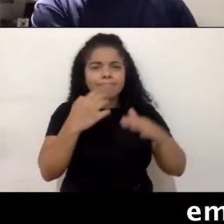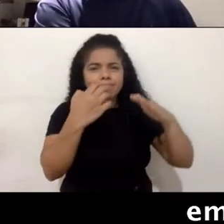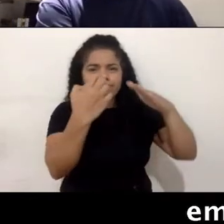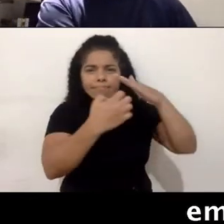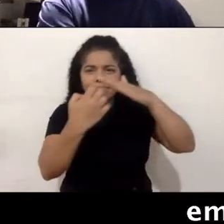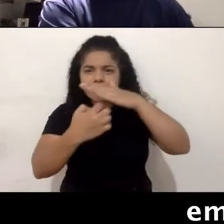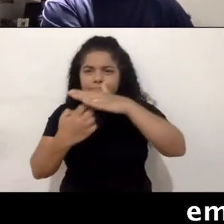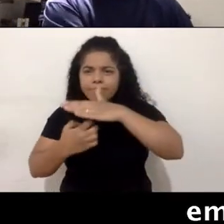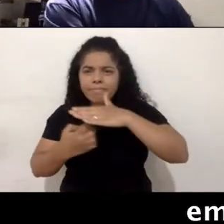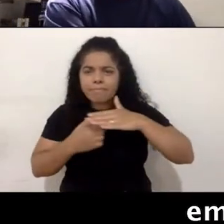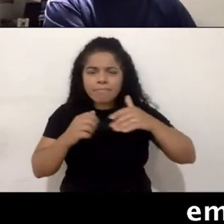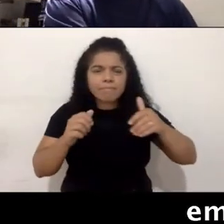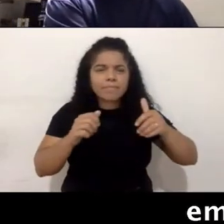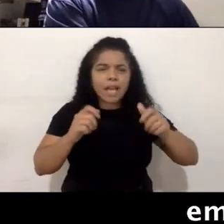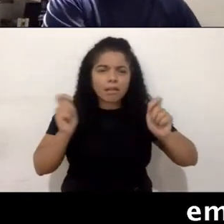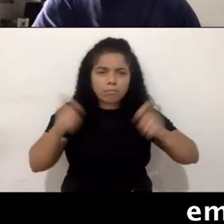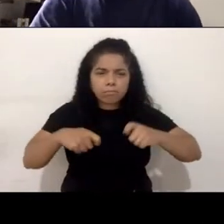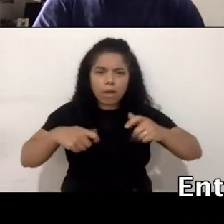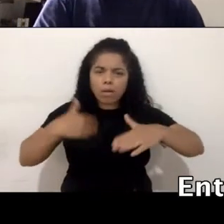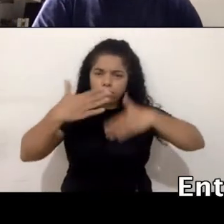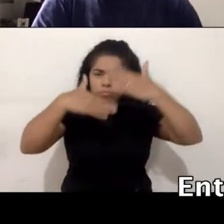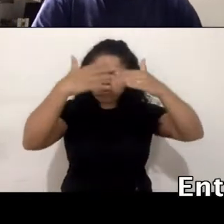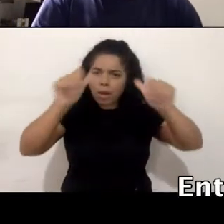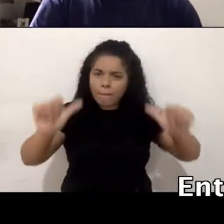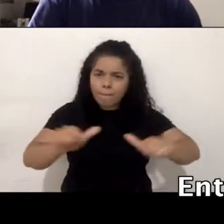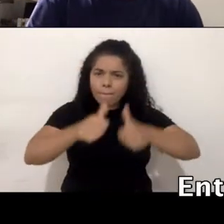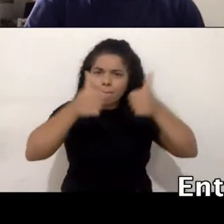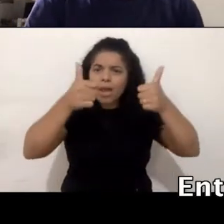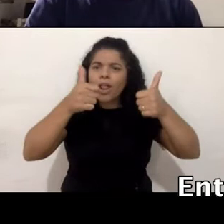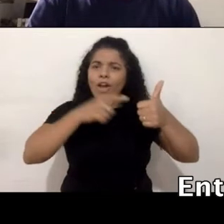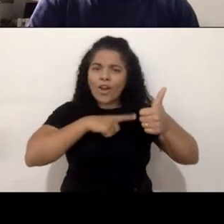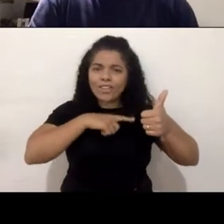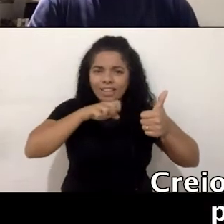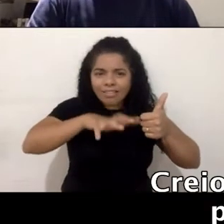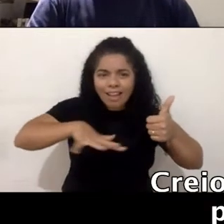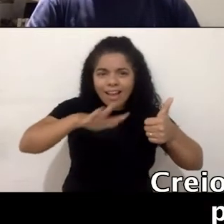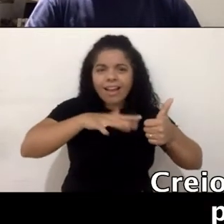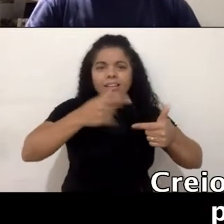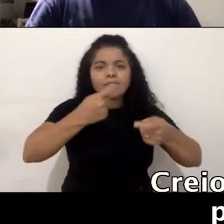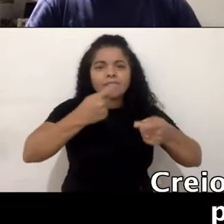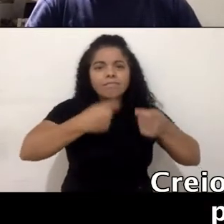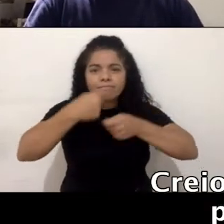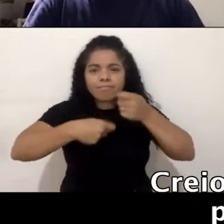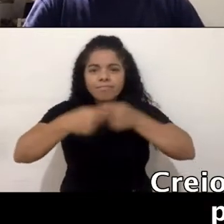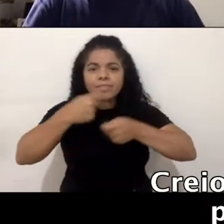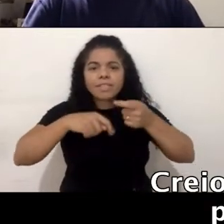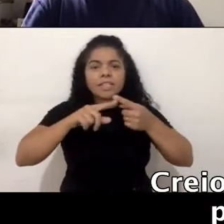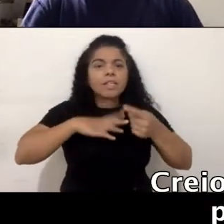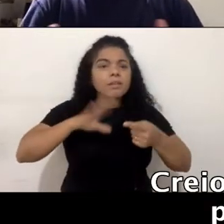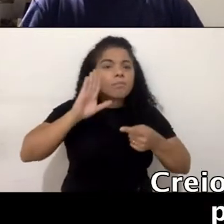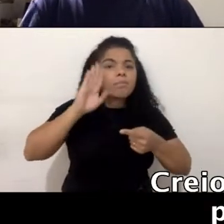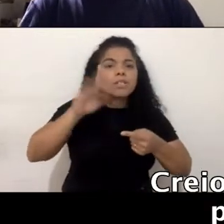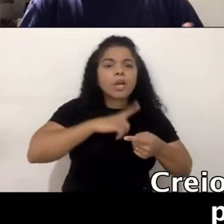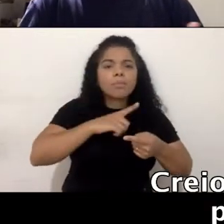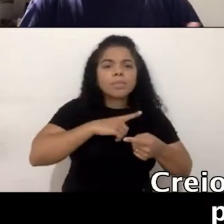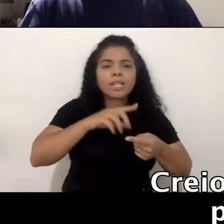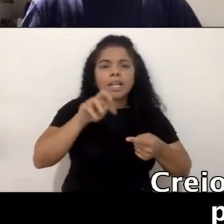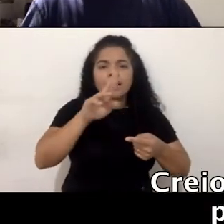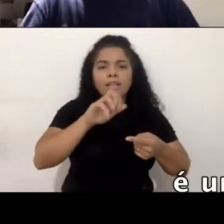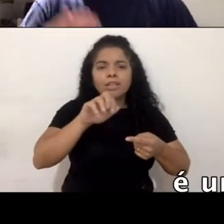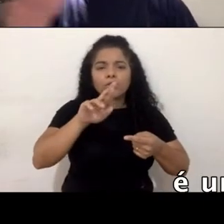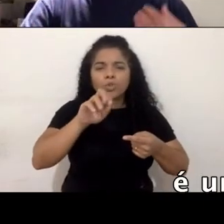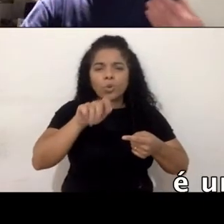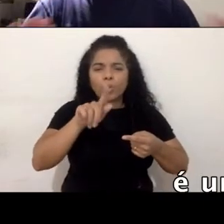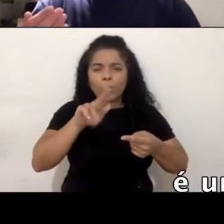tend to excel at both throughput and stability. So of those 4 metrics, whereas I think we often think naturally that we